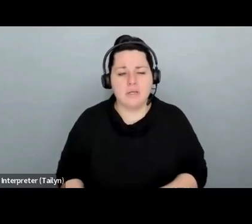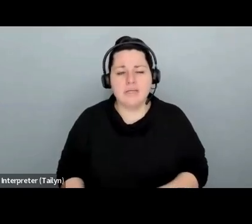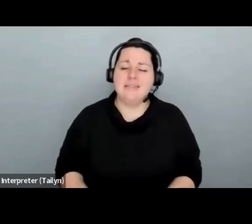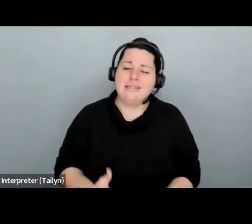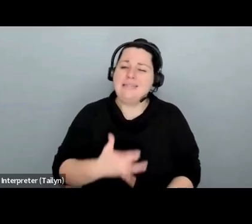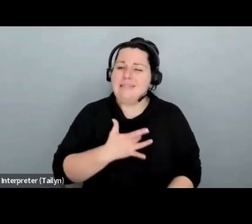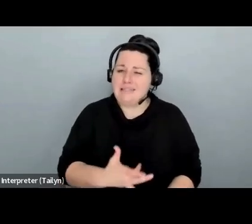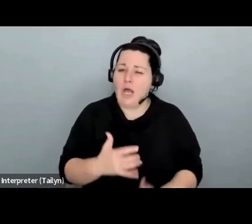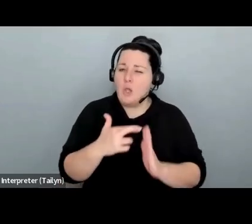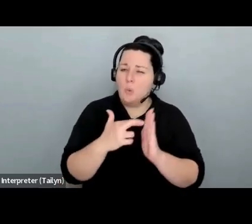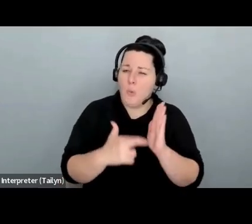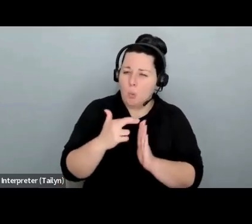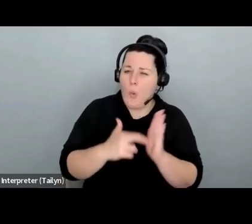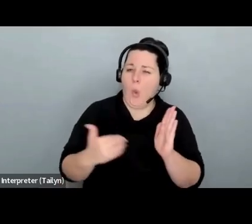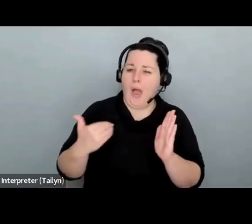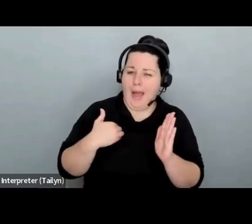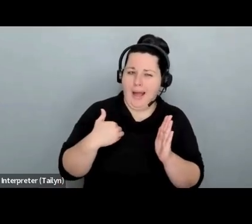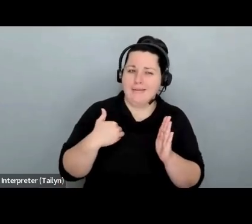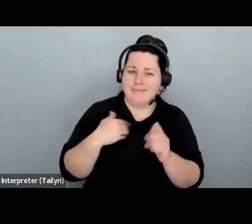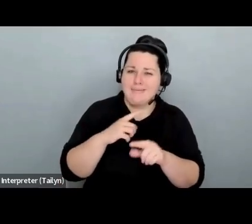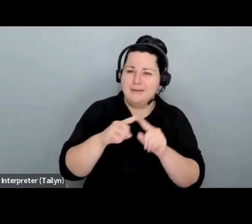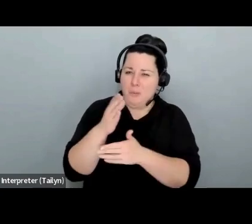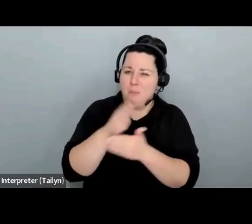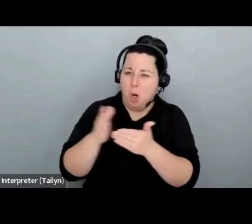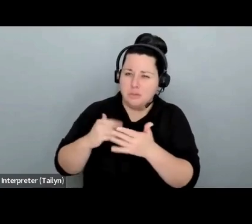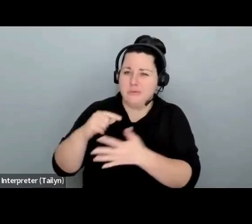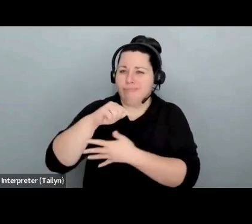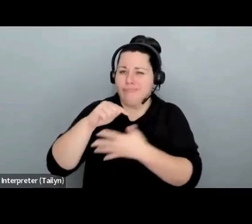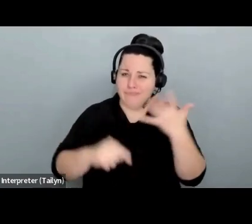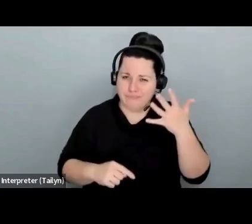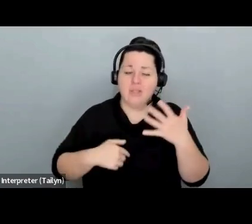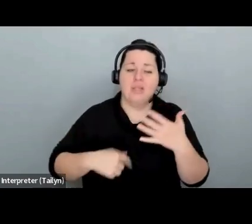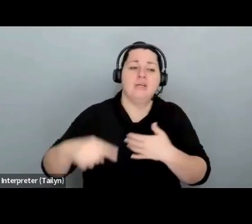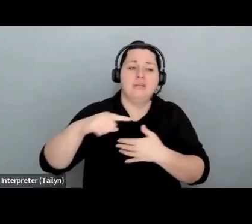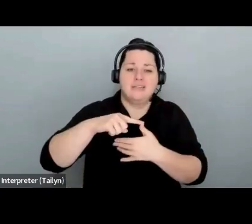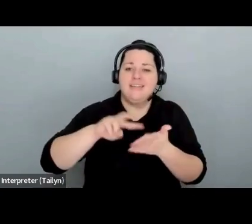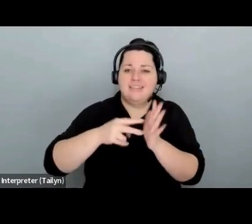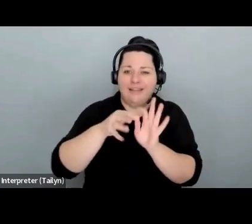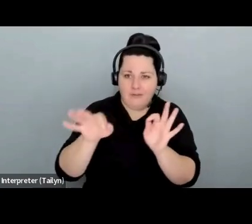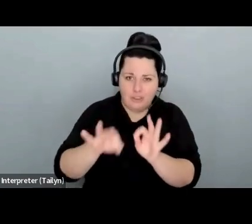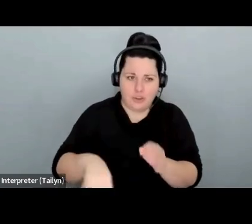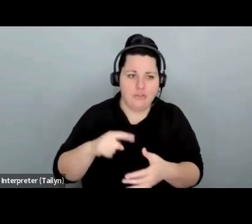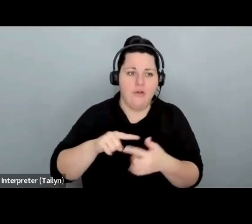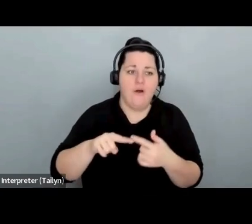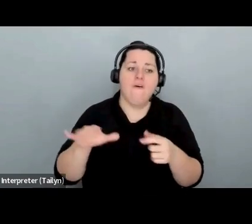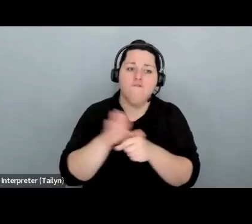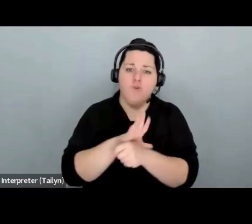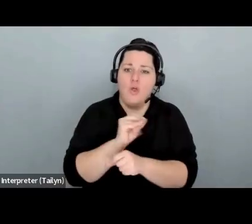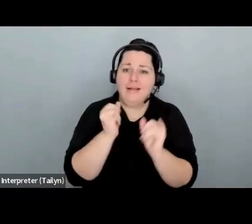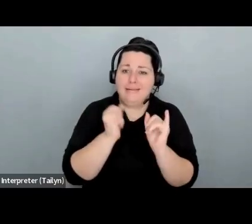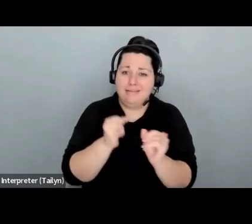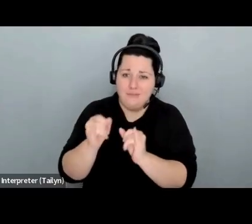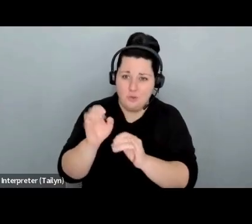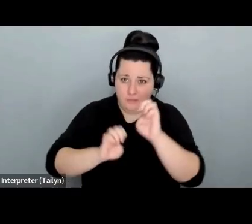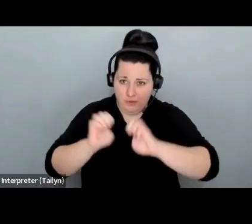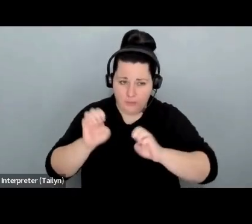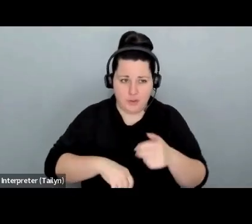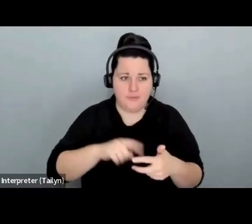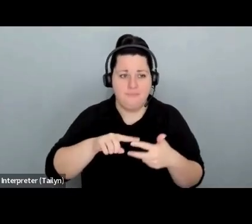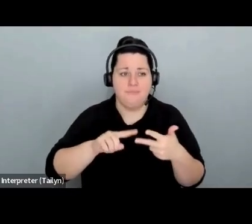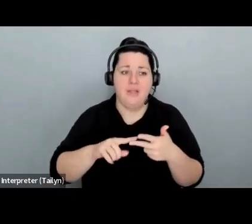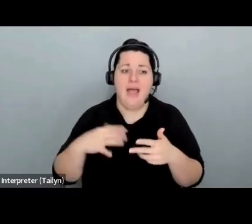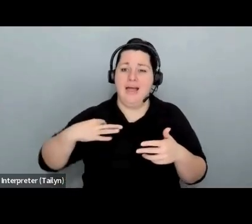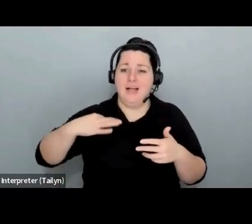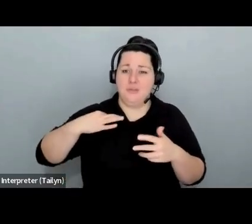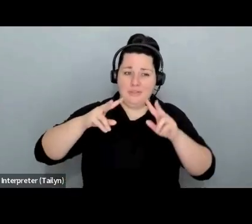Generally, each rule contains the following components: definitions, full and individual evaluation,